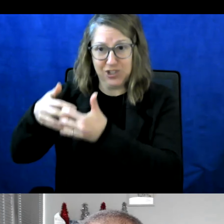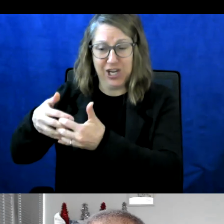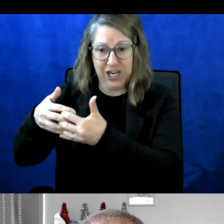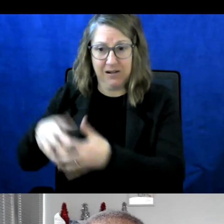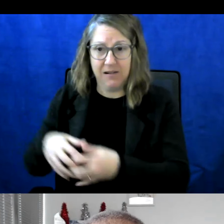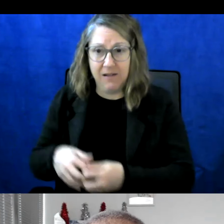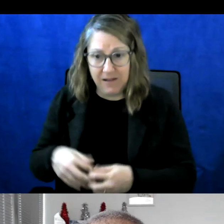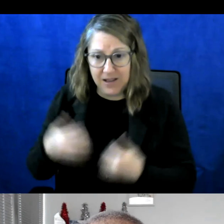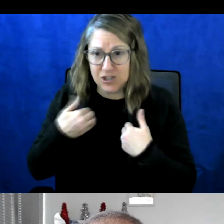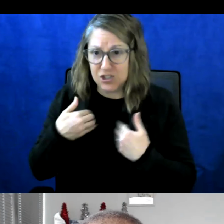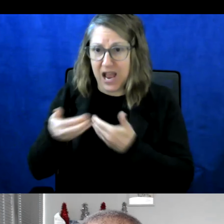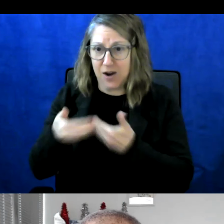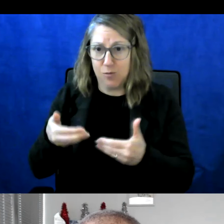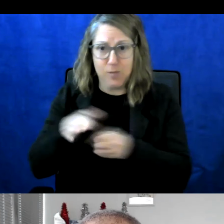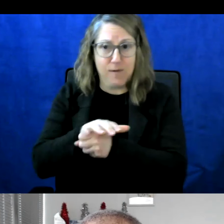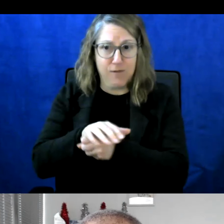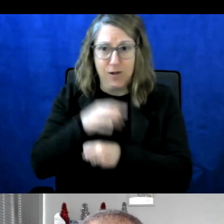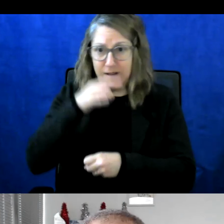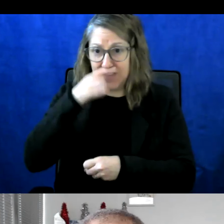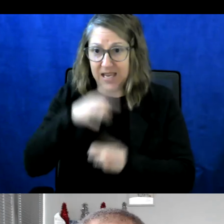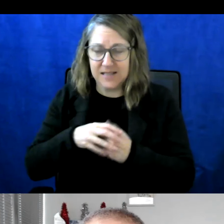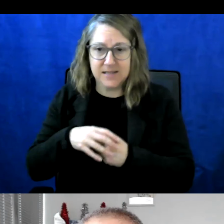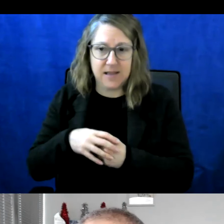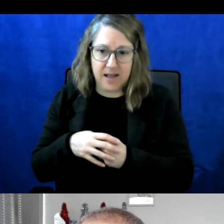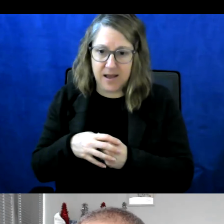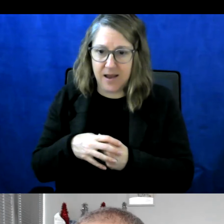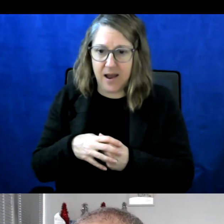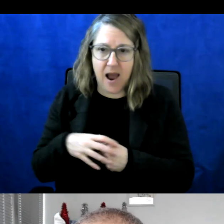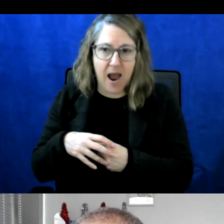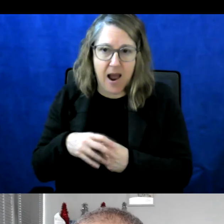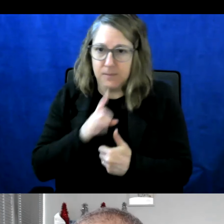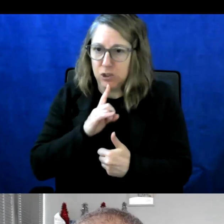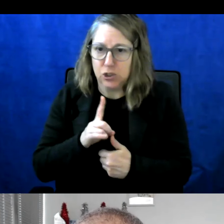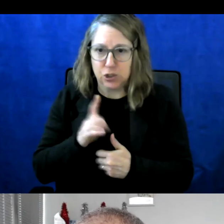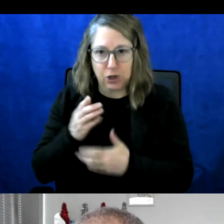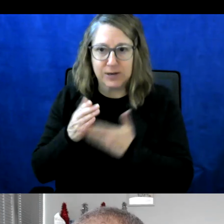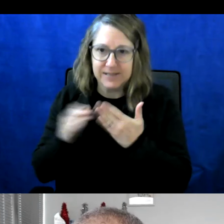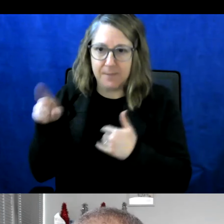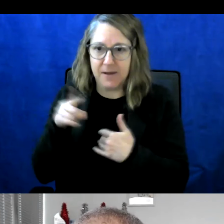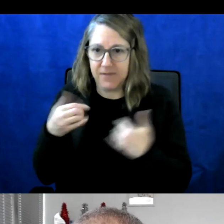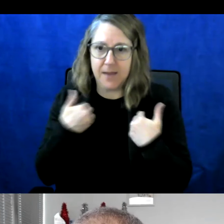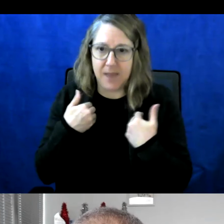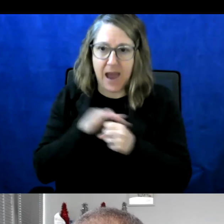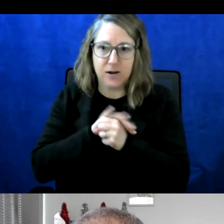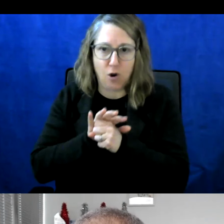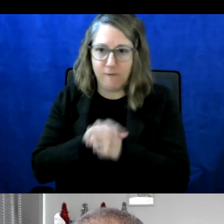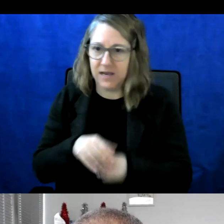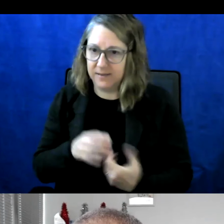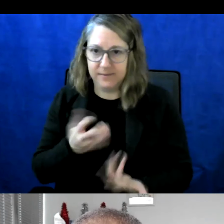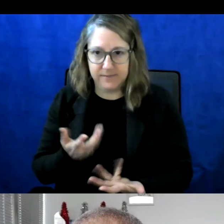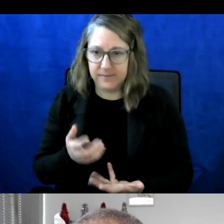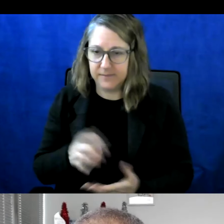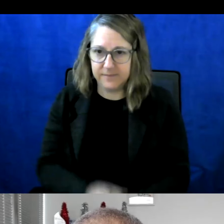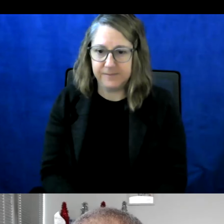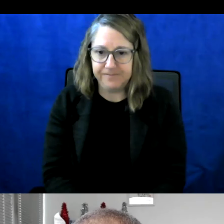a room packed of kids whom I'm confident some fraction of had COVID when they were in the